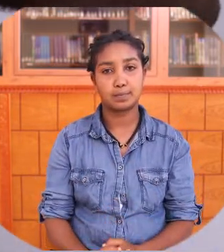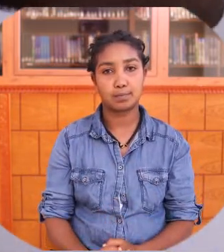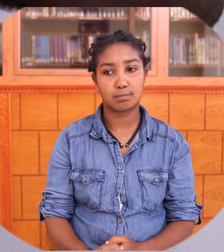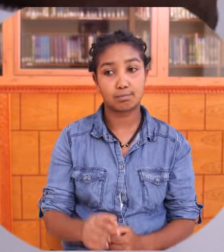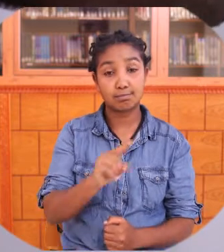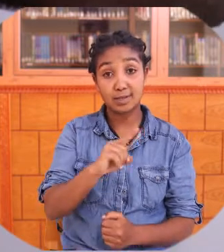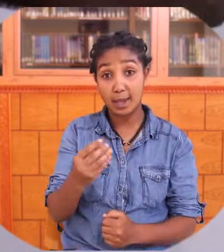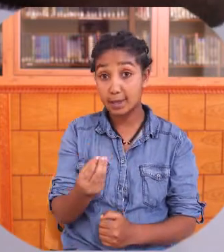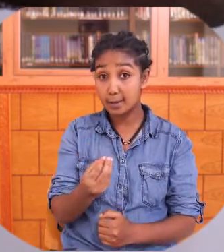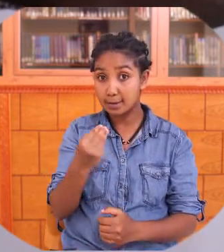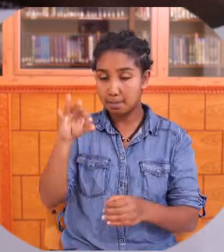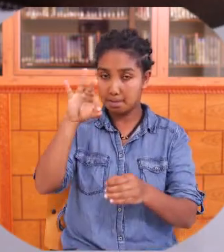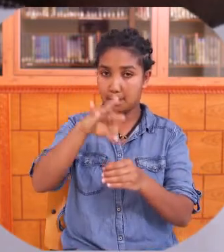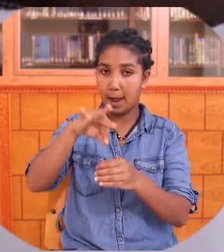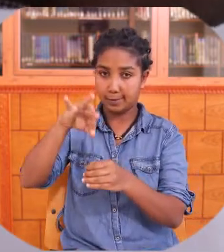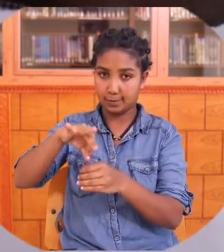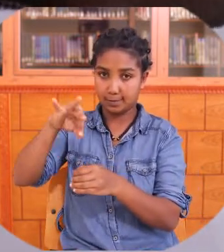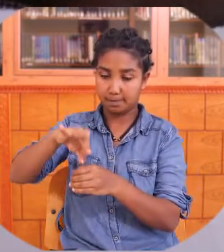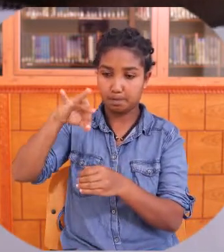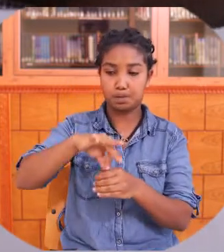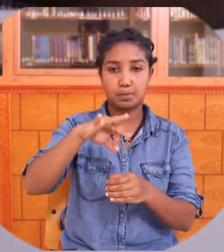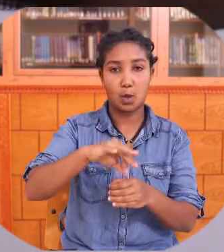They eat plants.